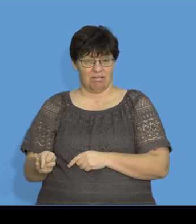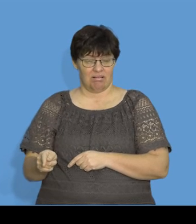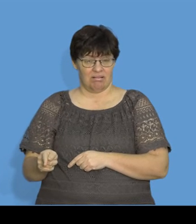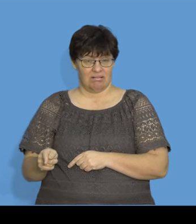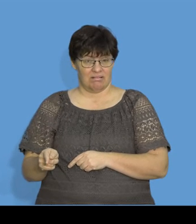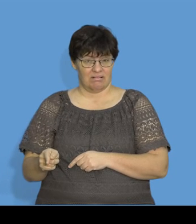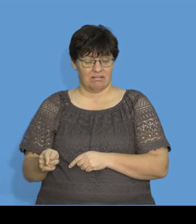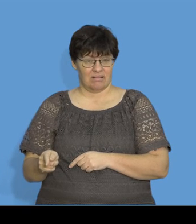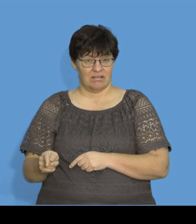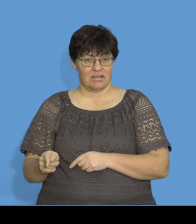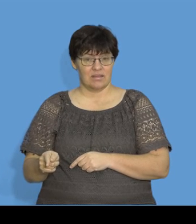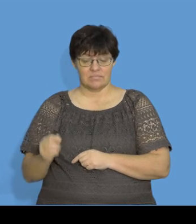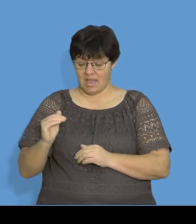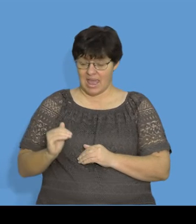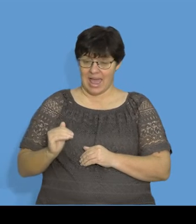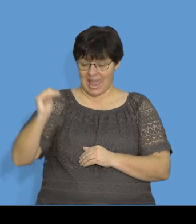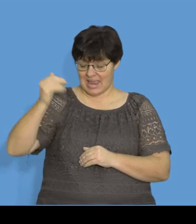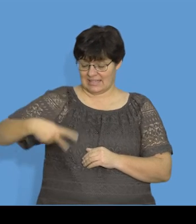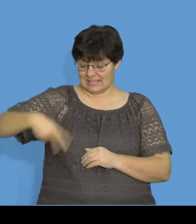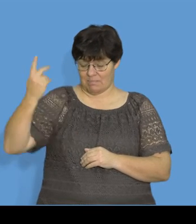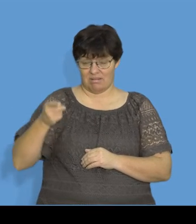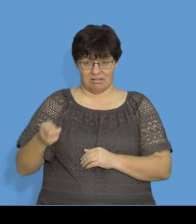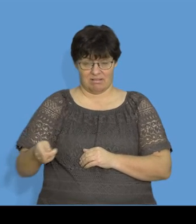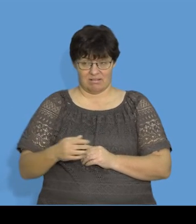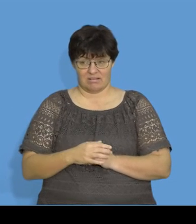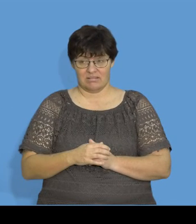10. So my height doubled.